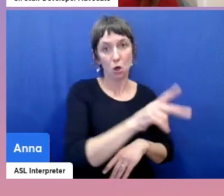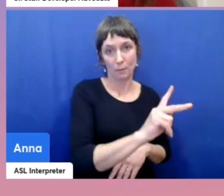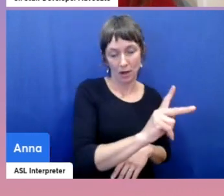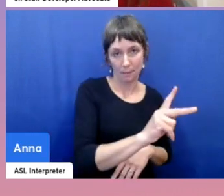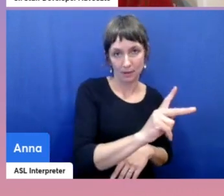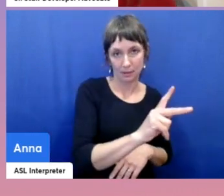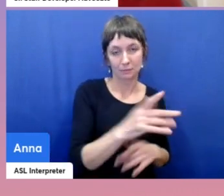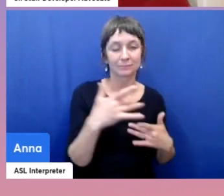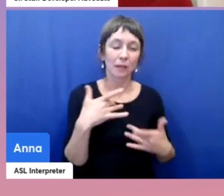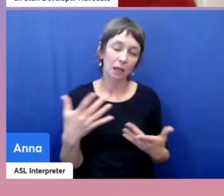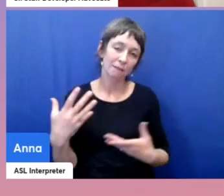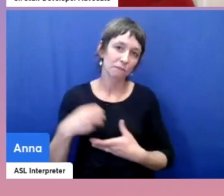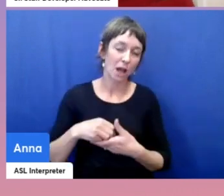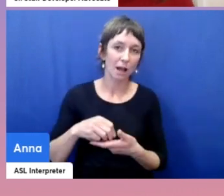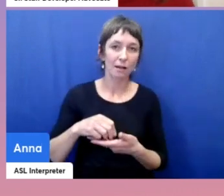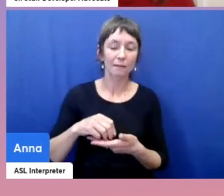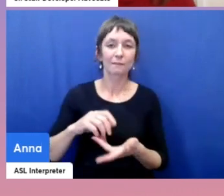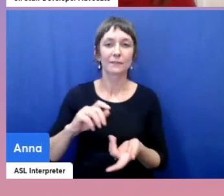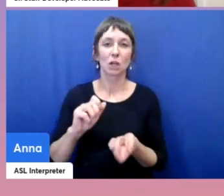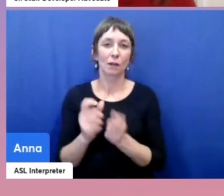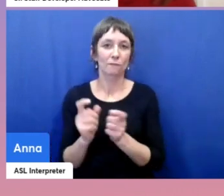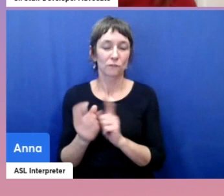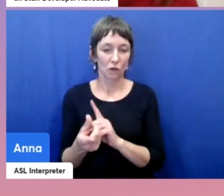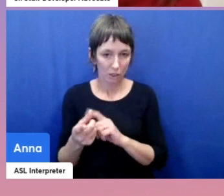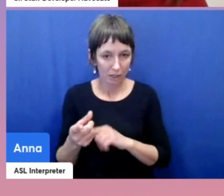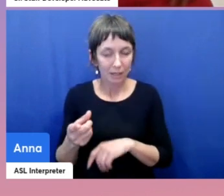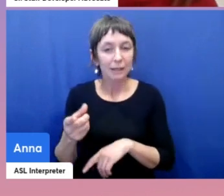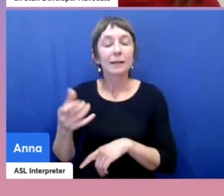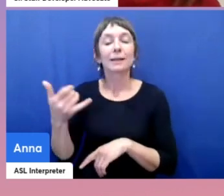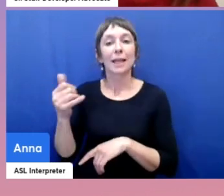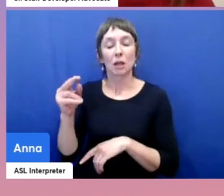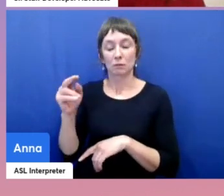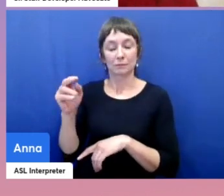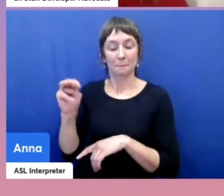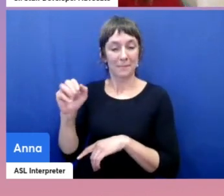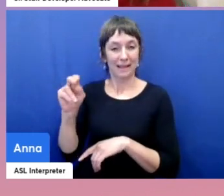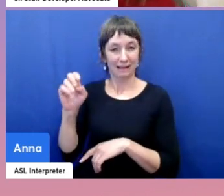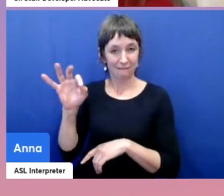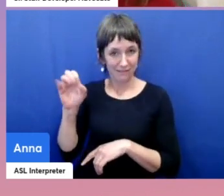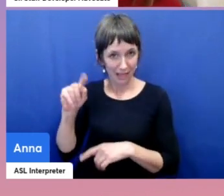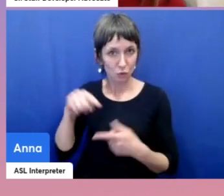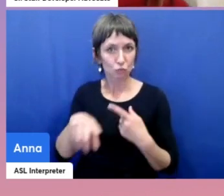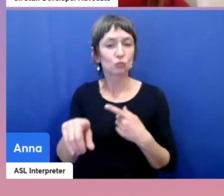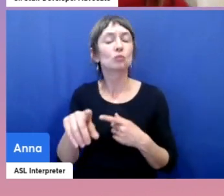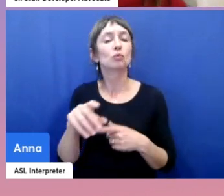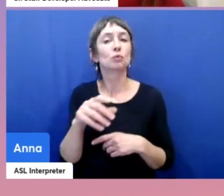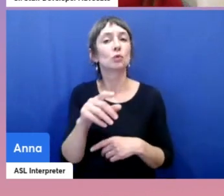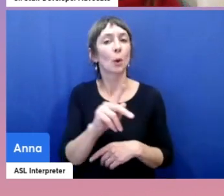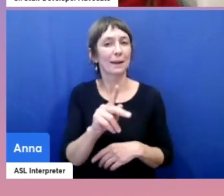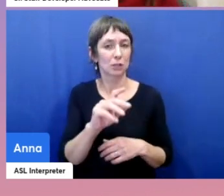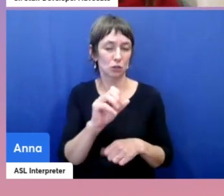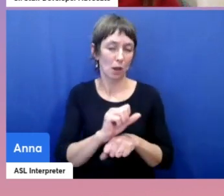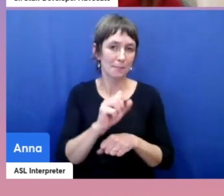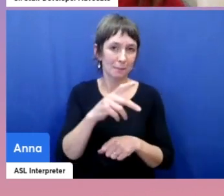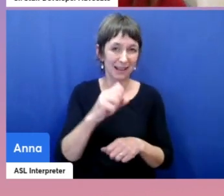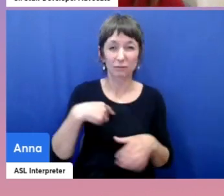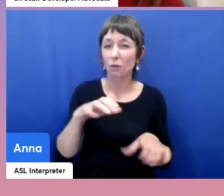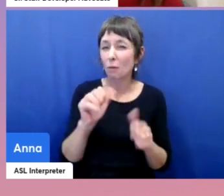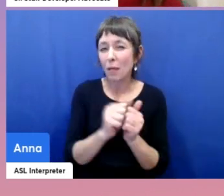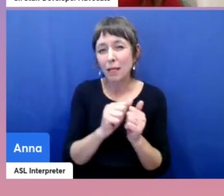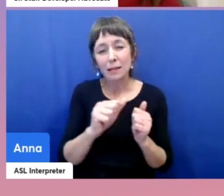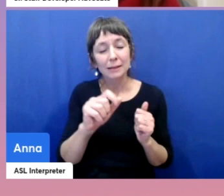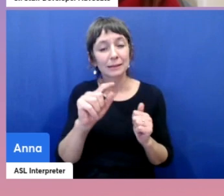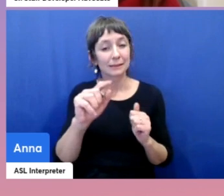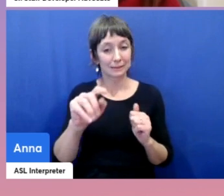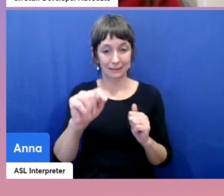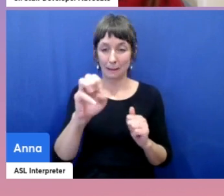involves converting Kubernetes YAML manifests into Nomad HCL job specs. And I've done it before with things like trace test, temporal, and the